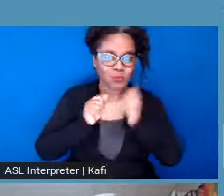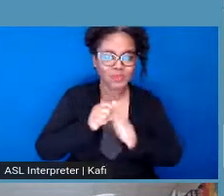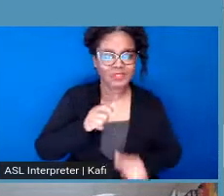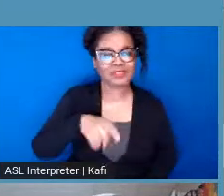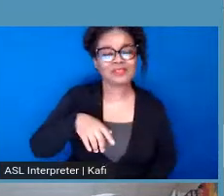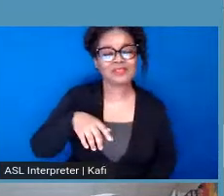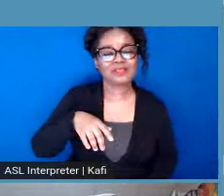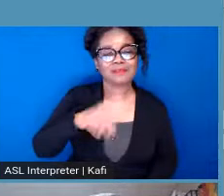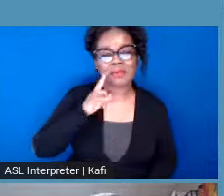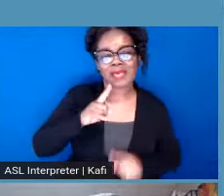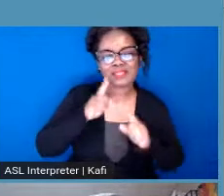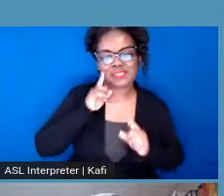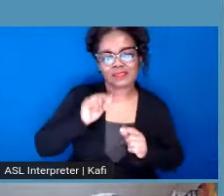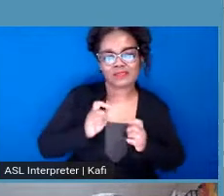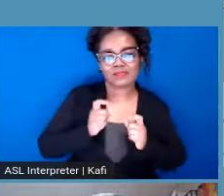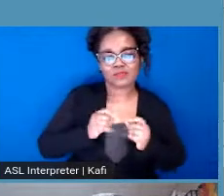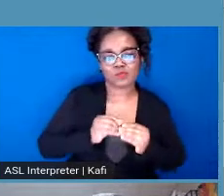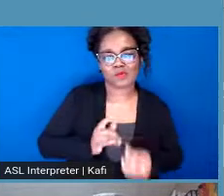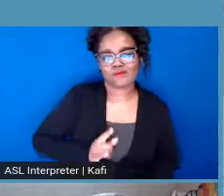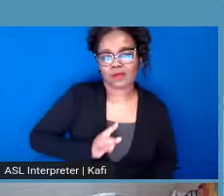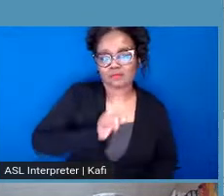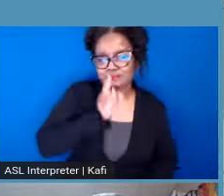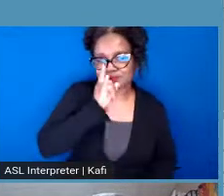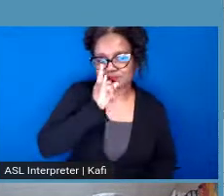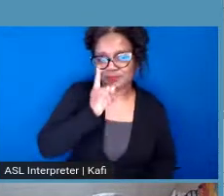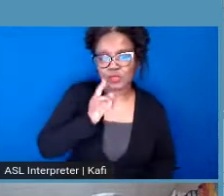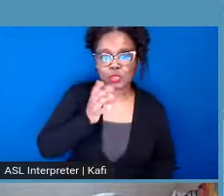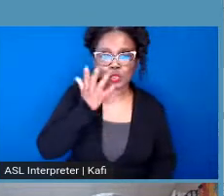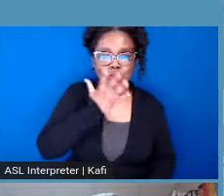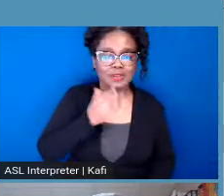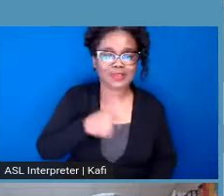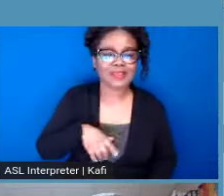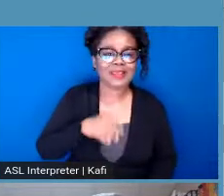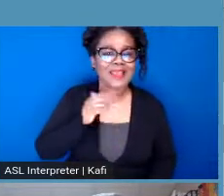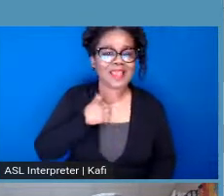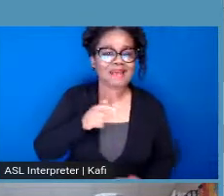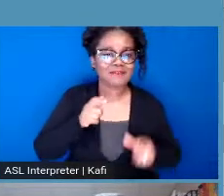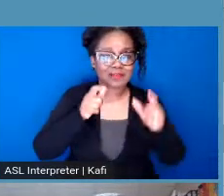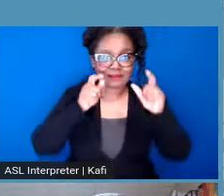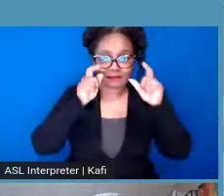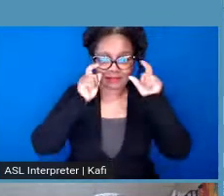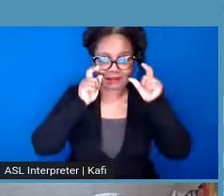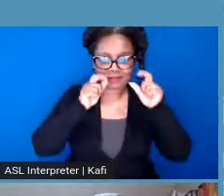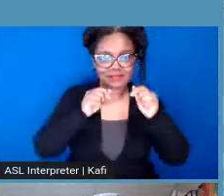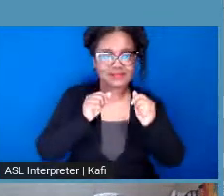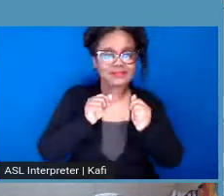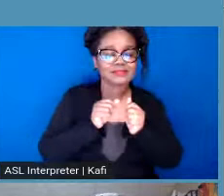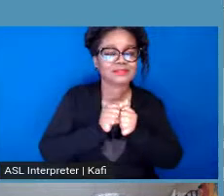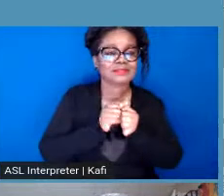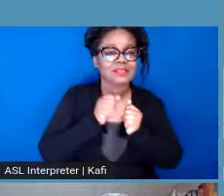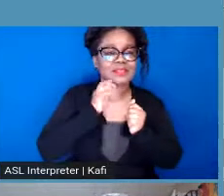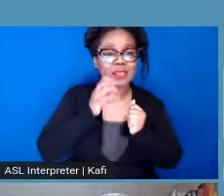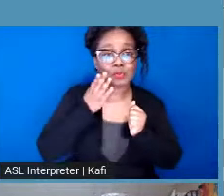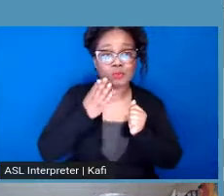am wearing navy blue rimmed glasses that are often referred to as cat eye style. And today I'm wearing